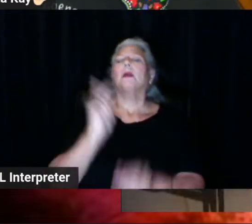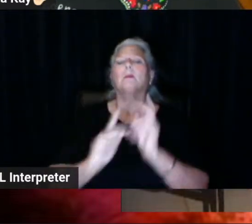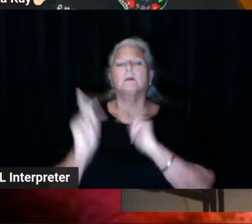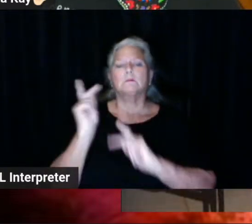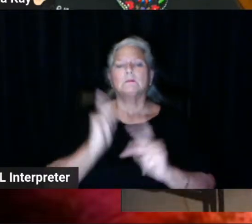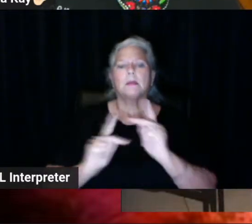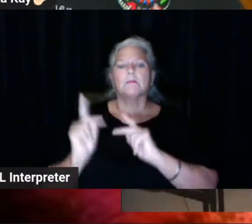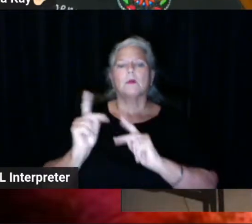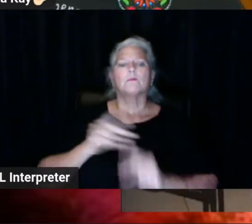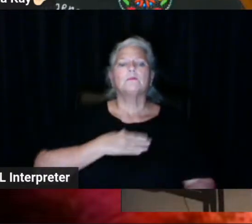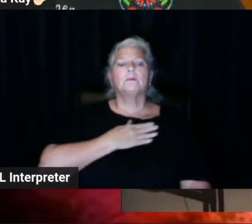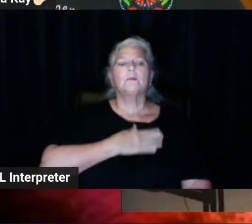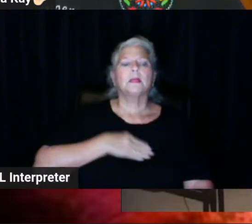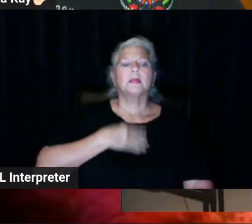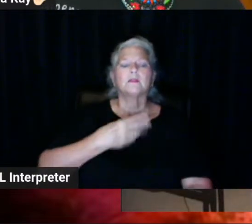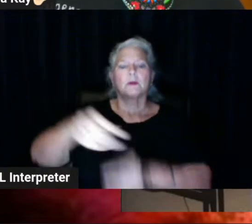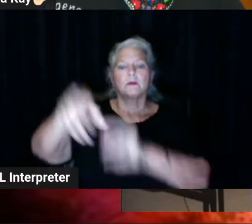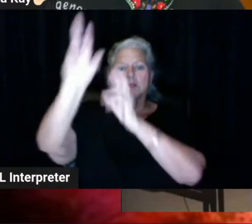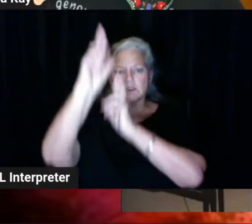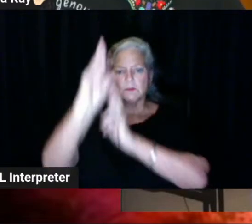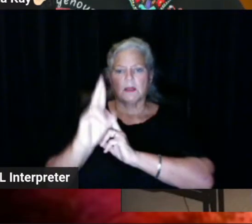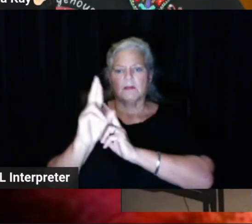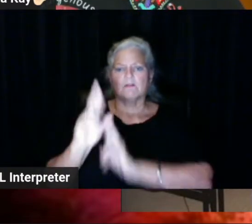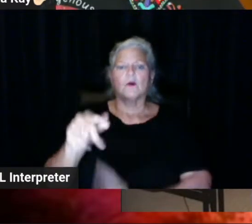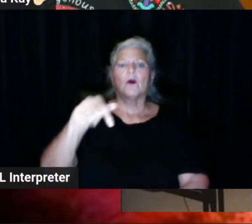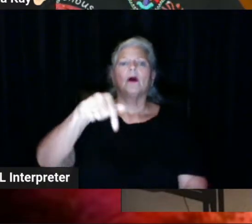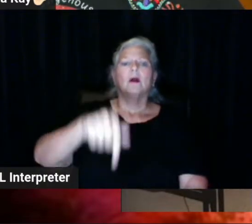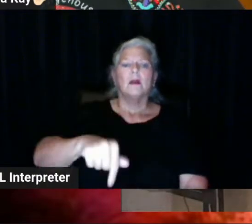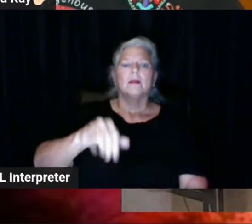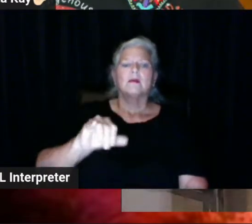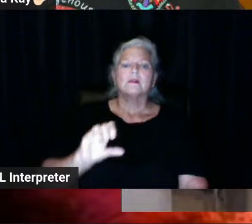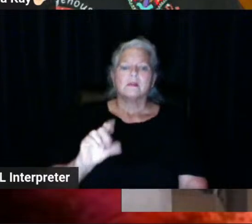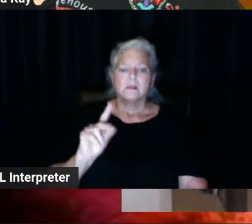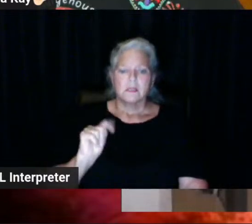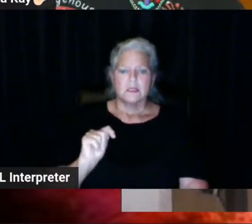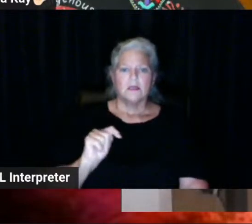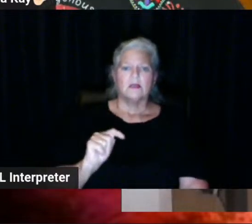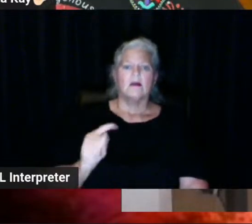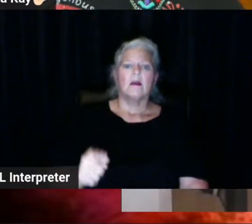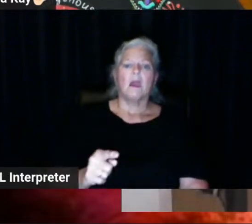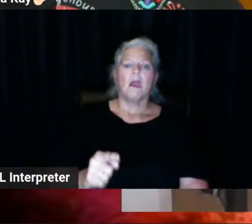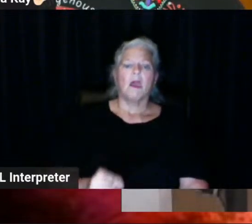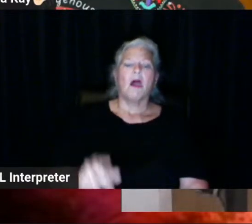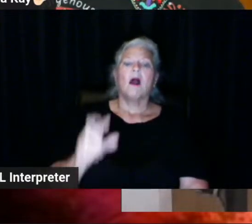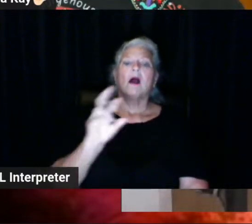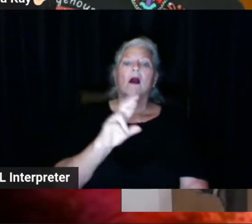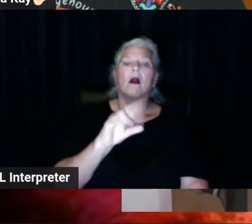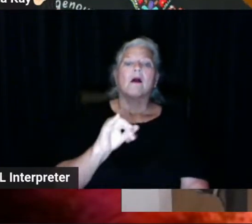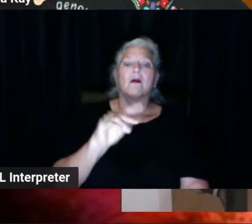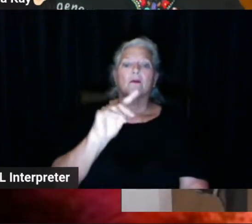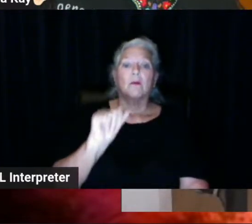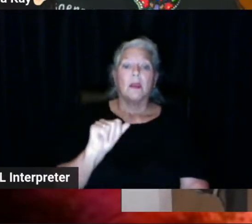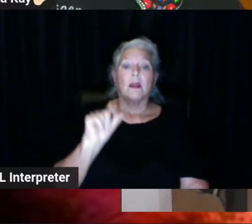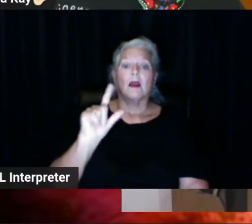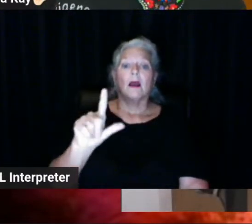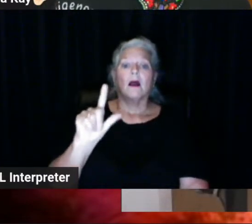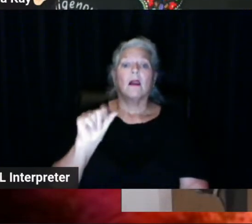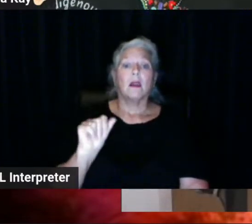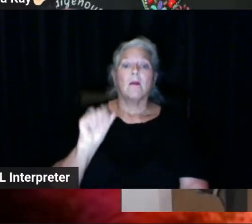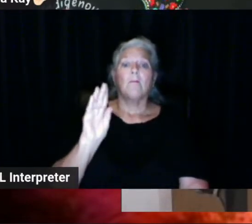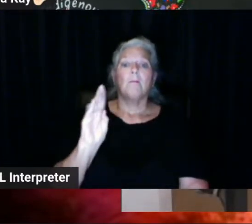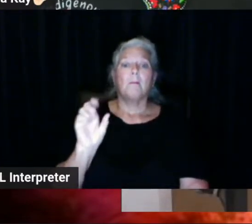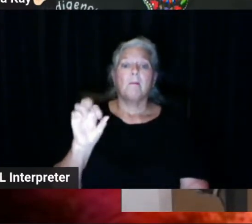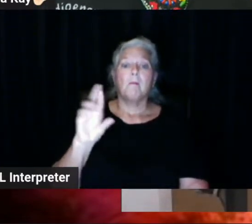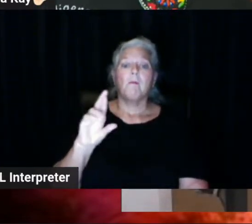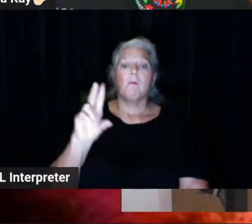be respectful. Ms. Lombardi, this is it. Yes, thank you. Okay, listen, Rita Lombardi, and I can't believe I'm standing here about to